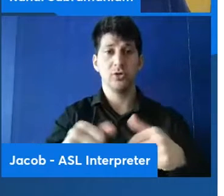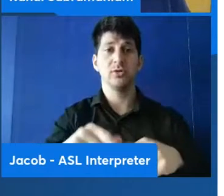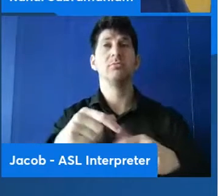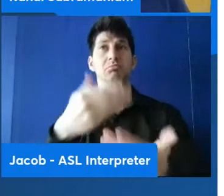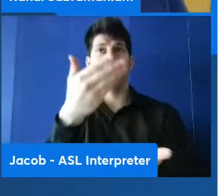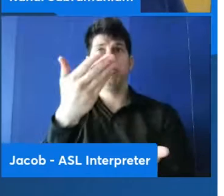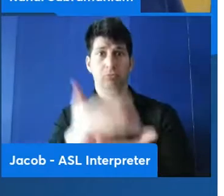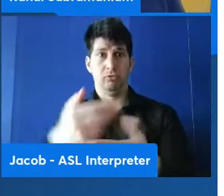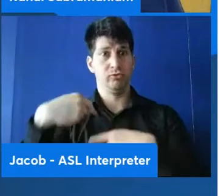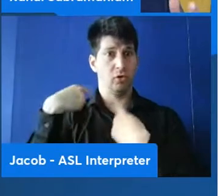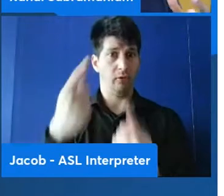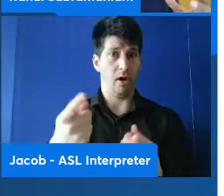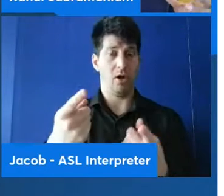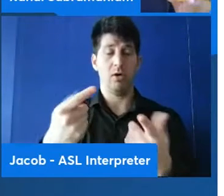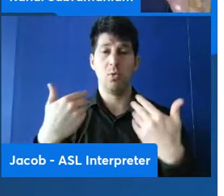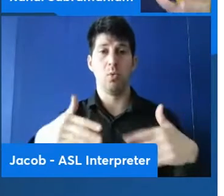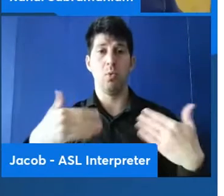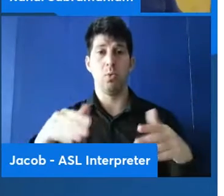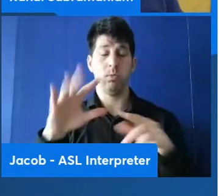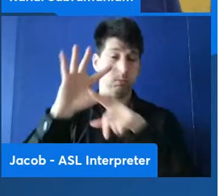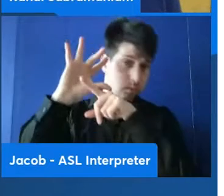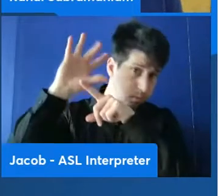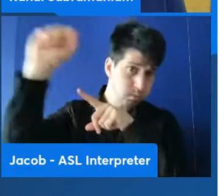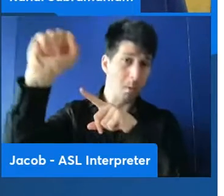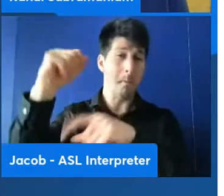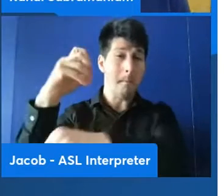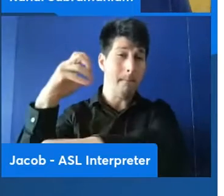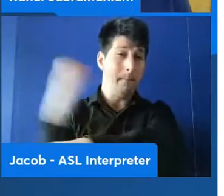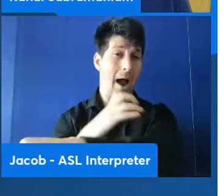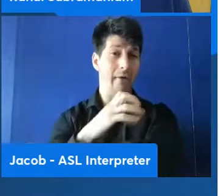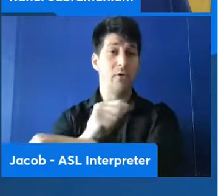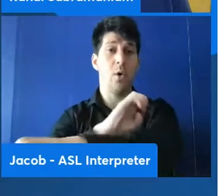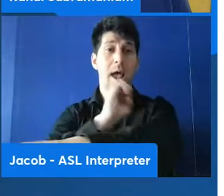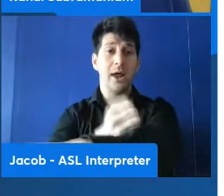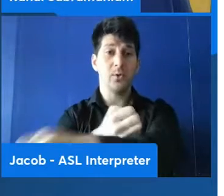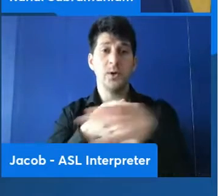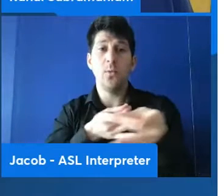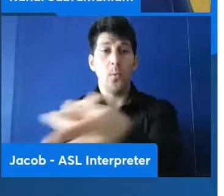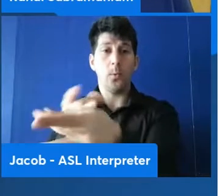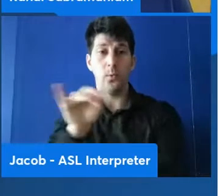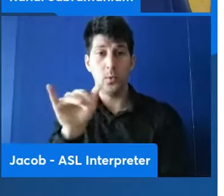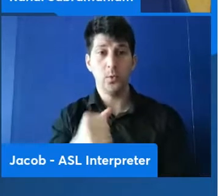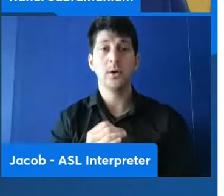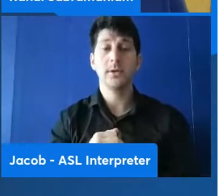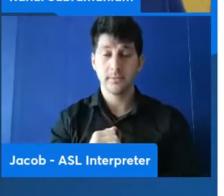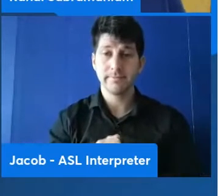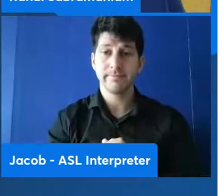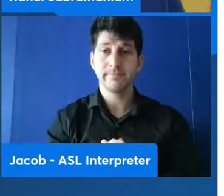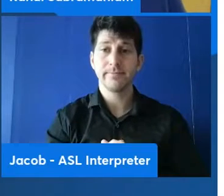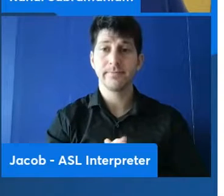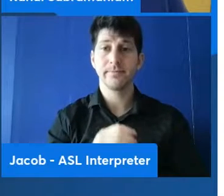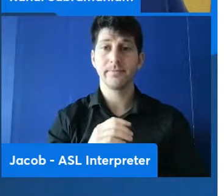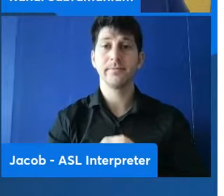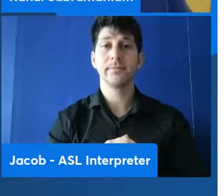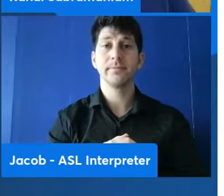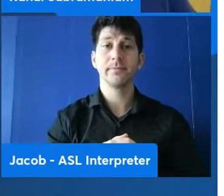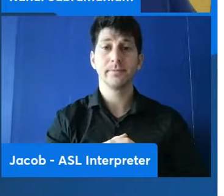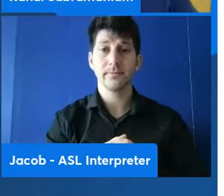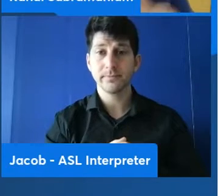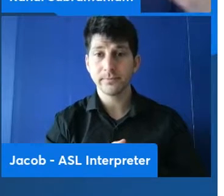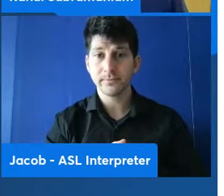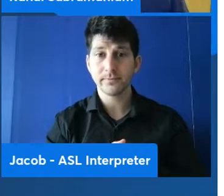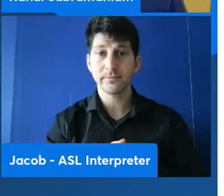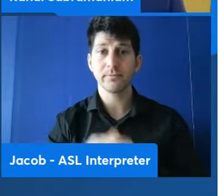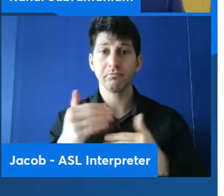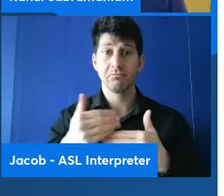be incredibly powerful and energy efficient at the same time, and are really the